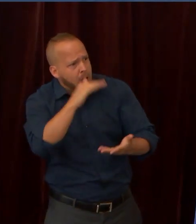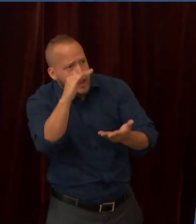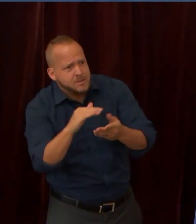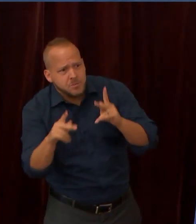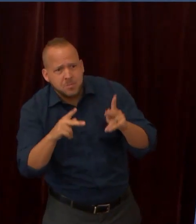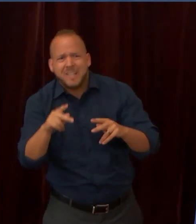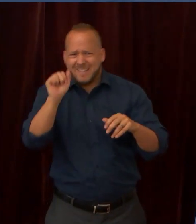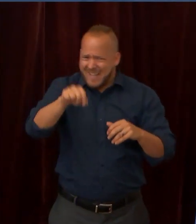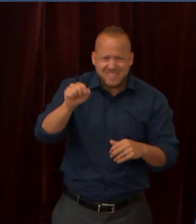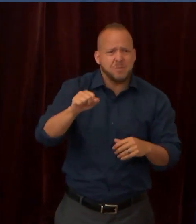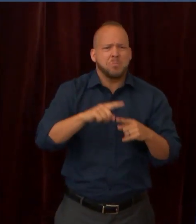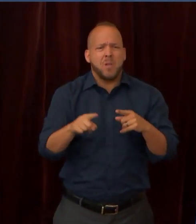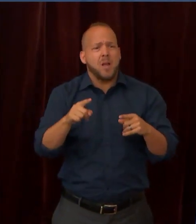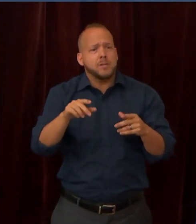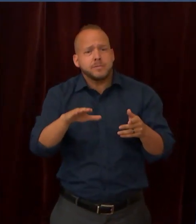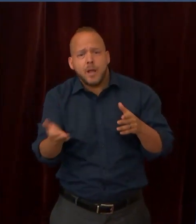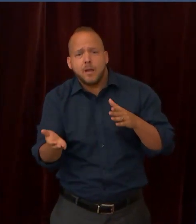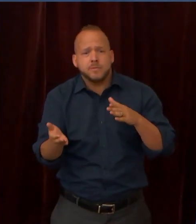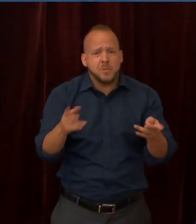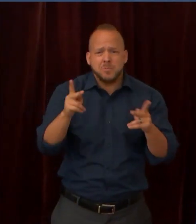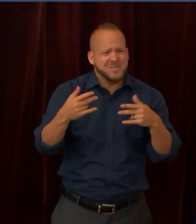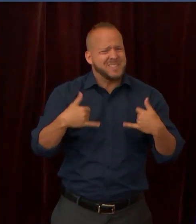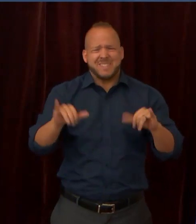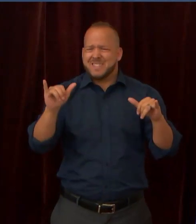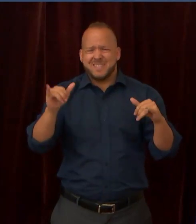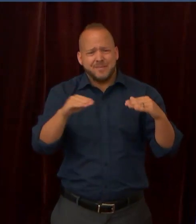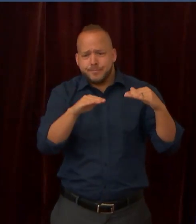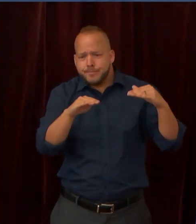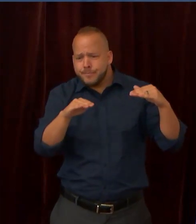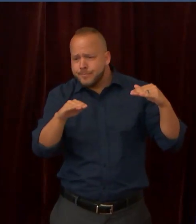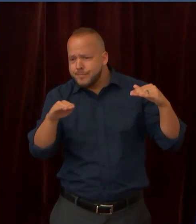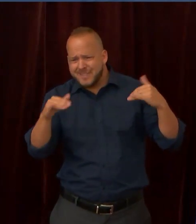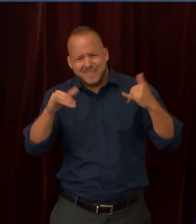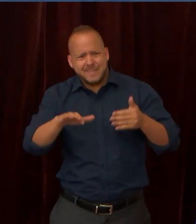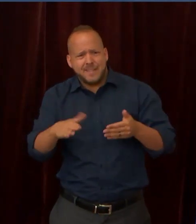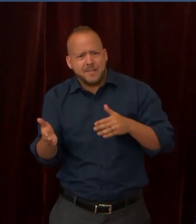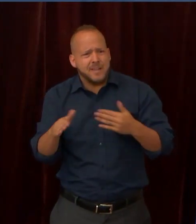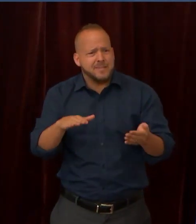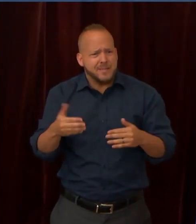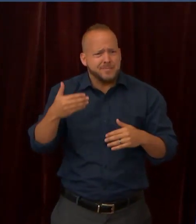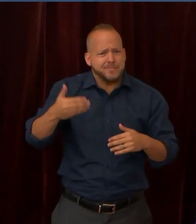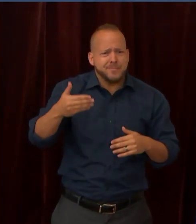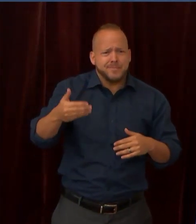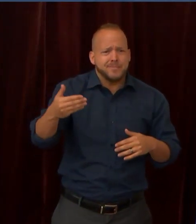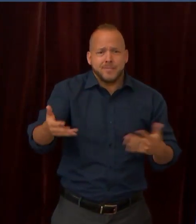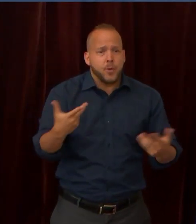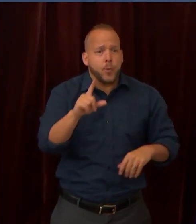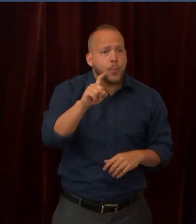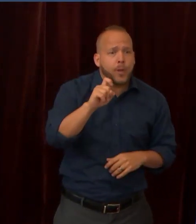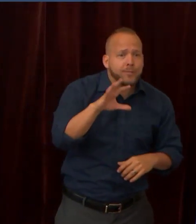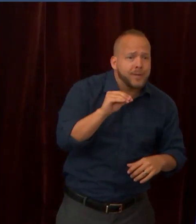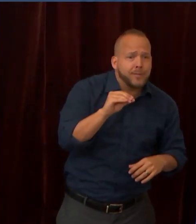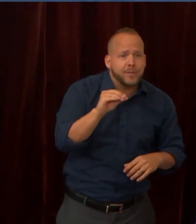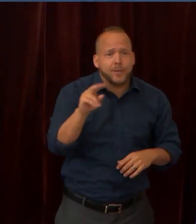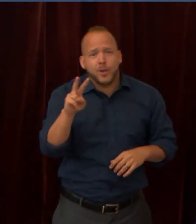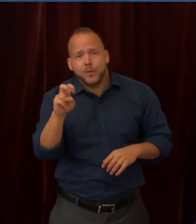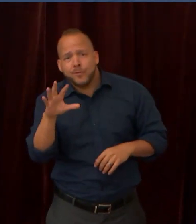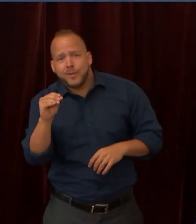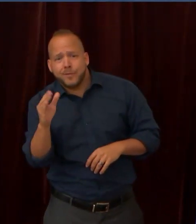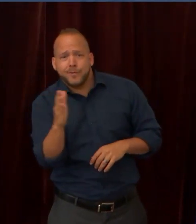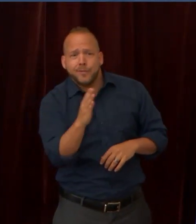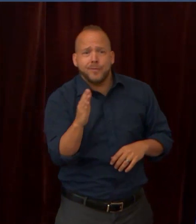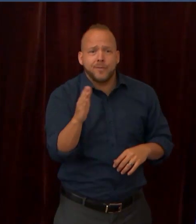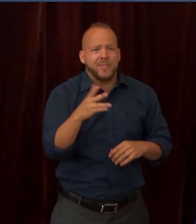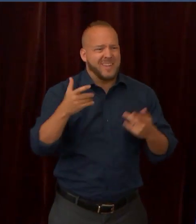and we still have active infection rates of 150 to 250, depending on what day it is. And we continue to have some